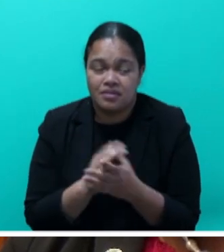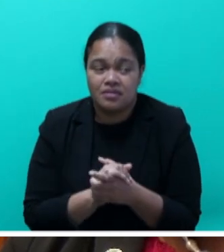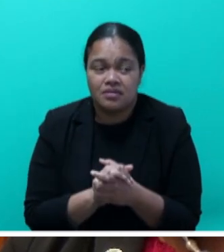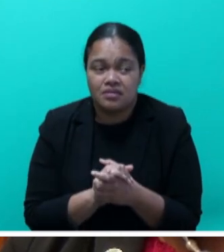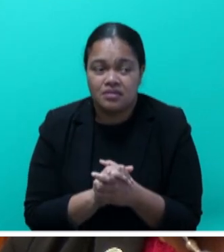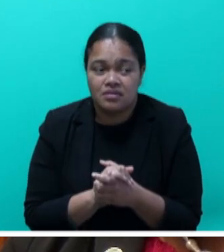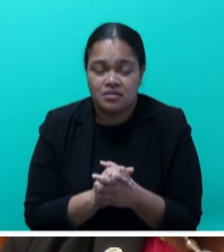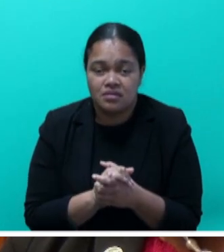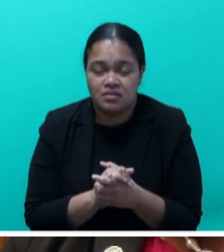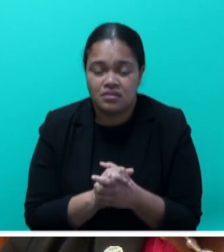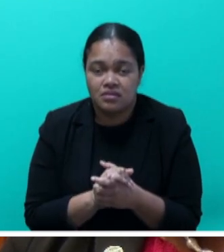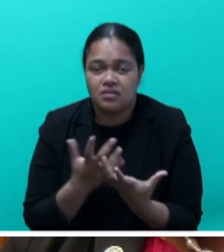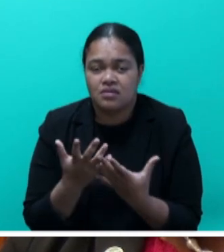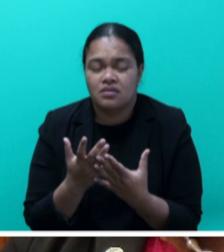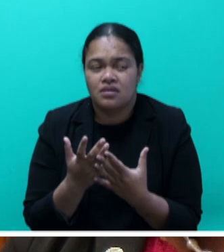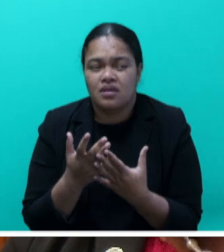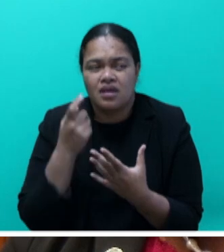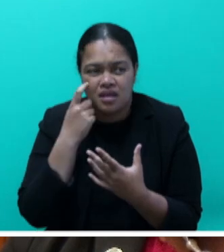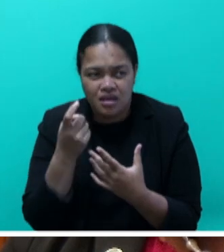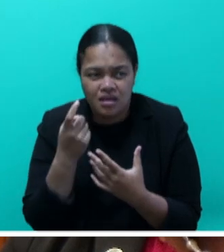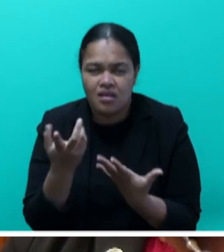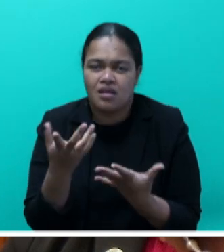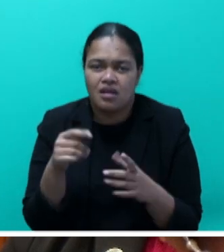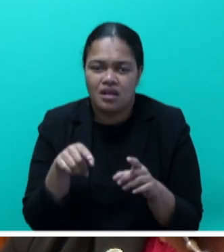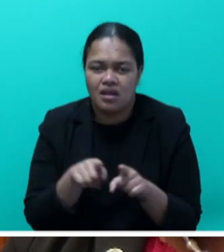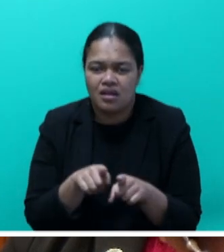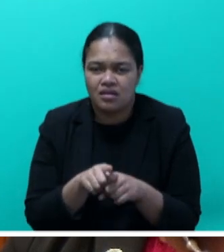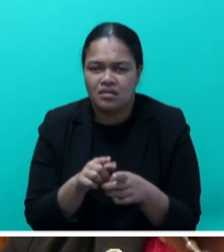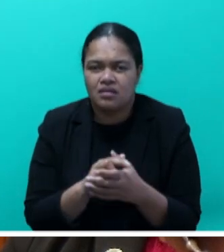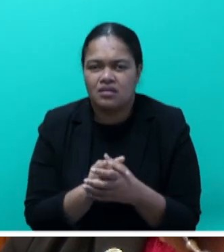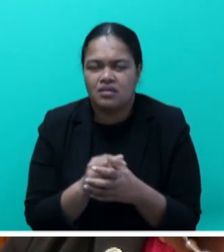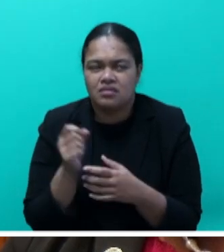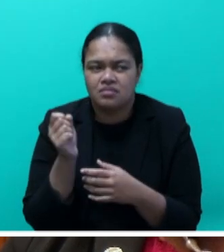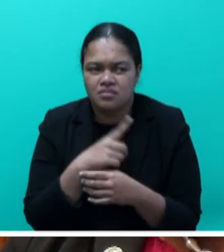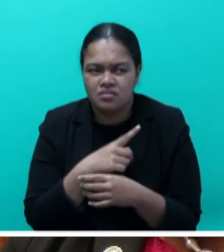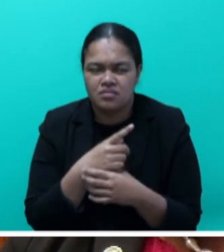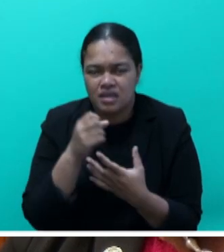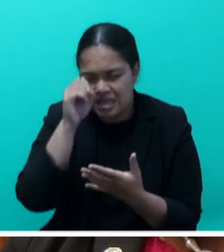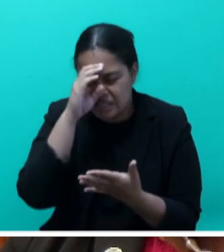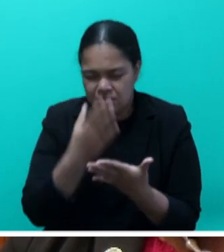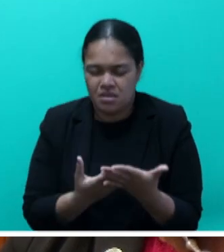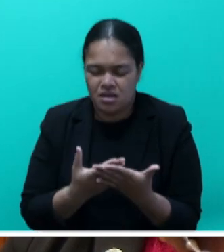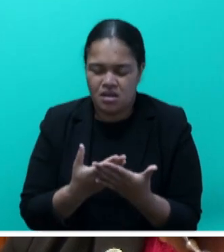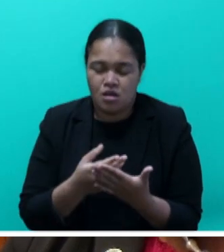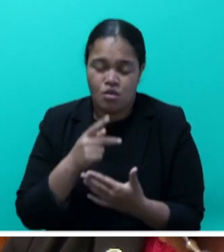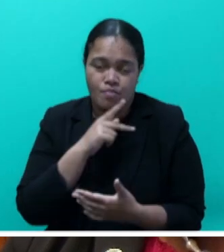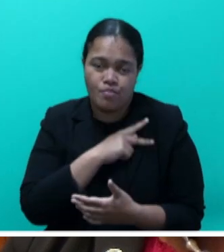and non-pharmacological interventions, including spiritual components under guidance of expert professionals.